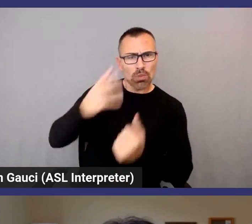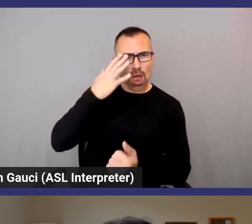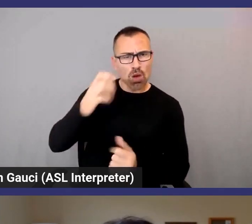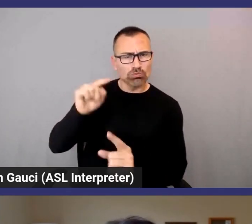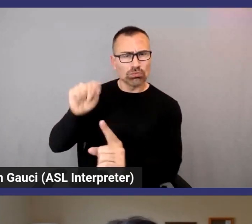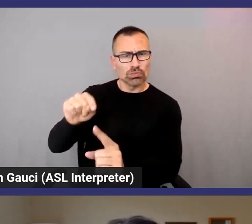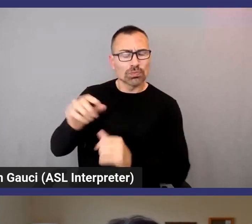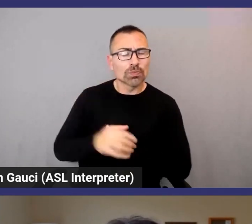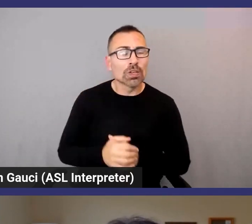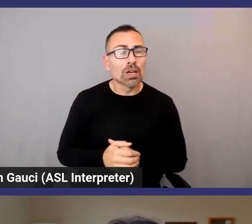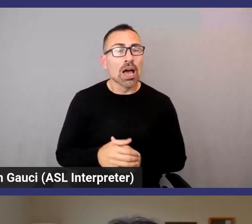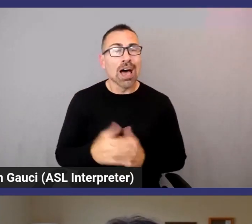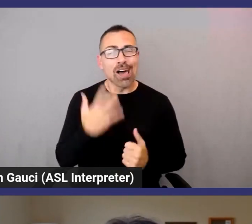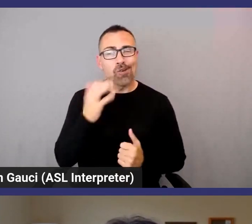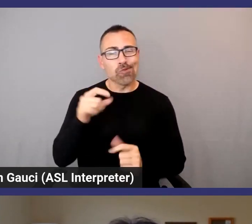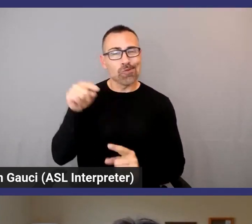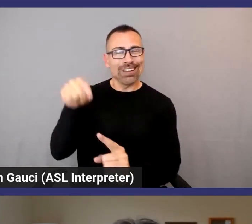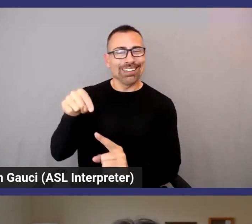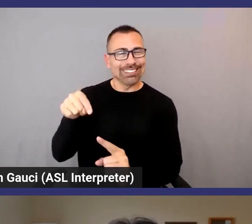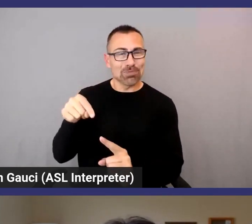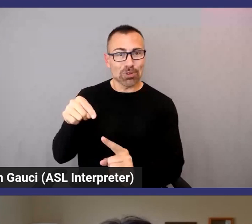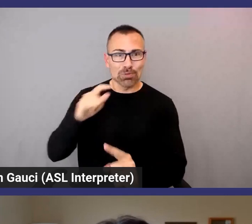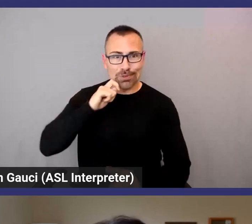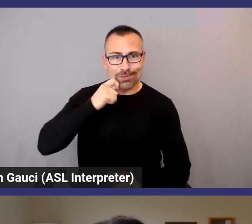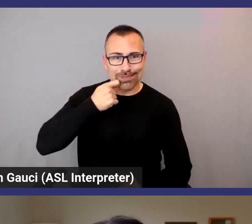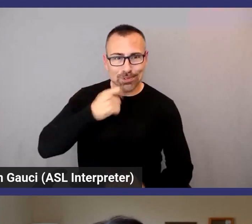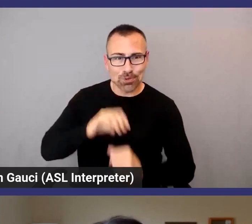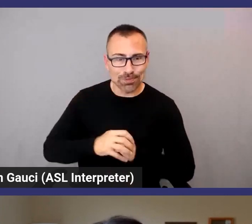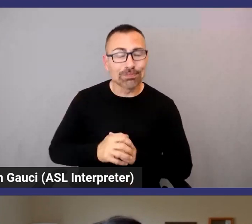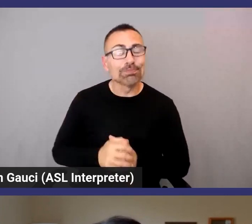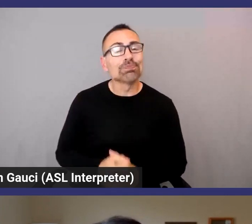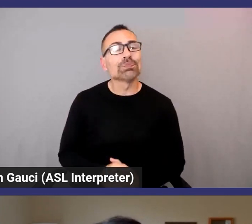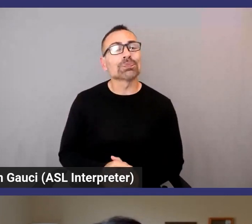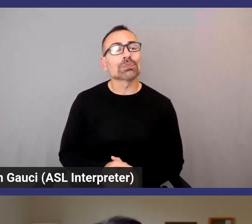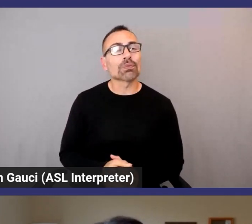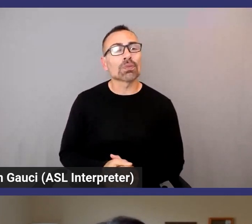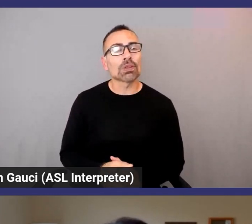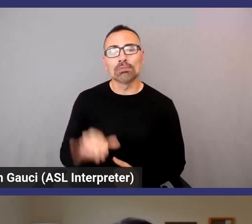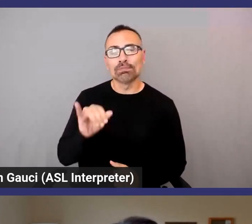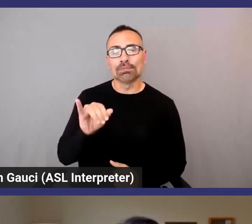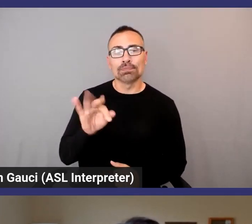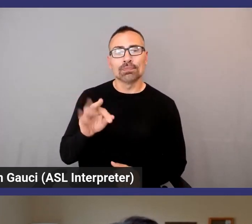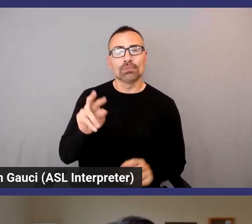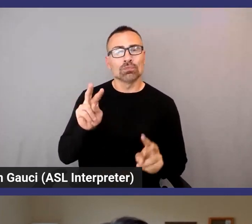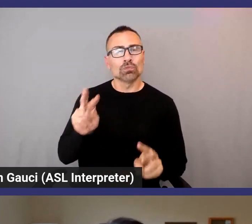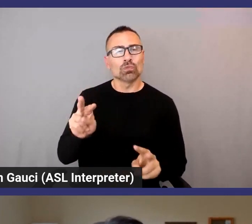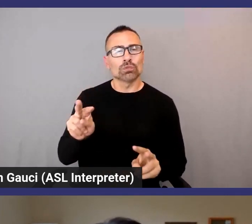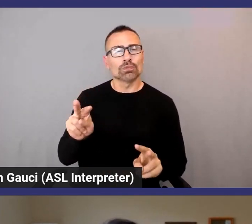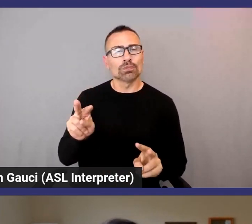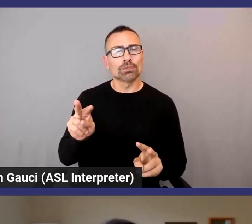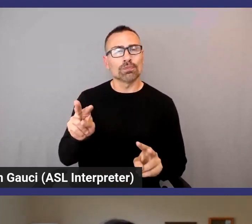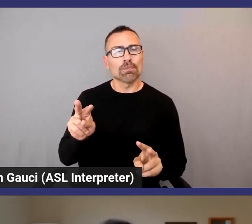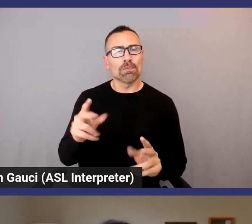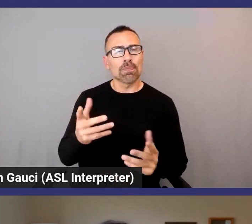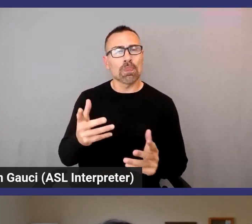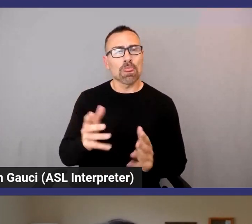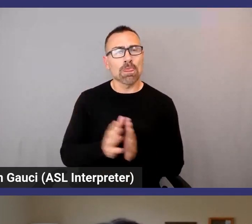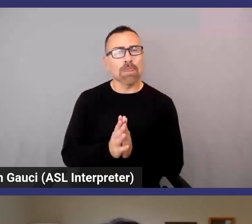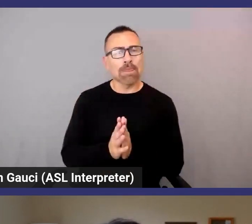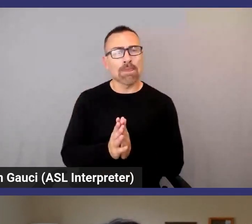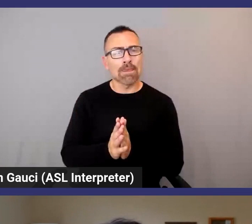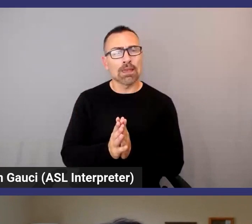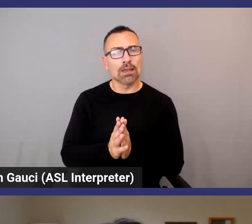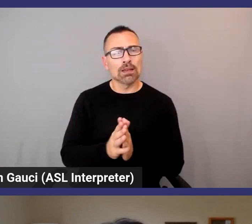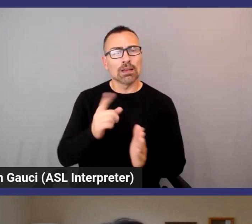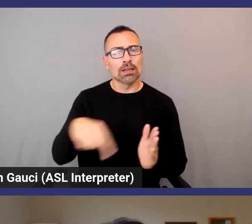and what's so cool about that program. So if you look at like the industry and